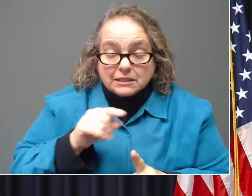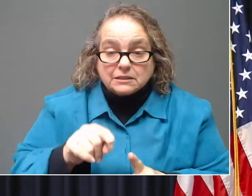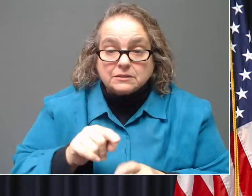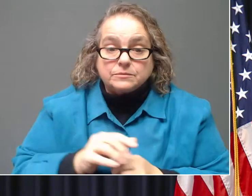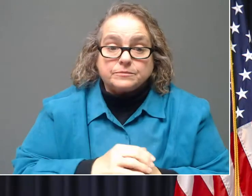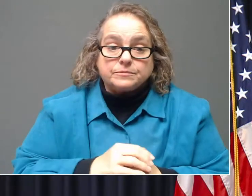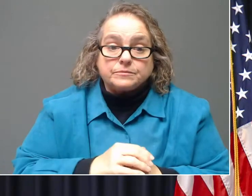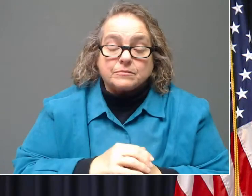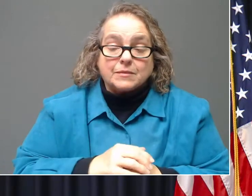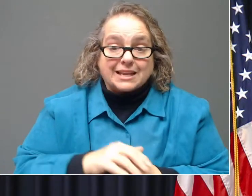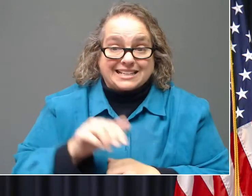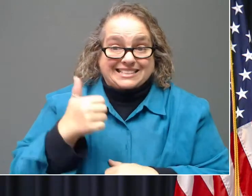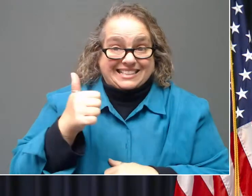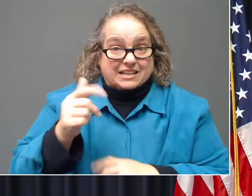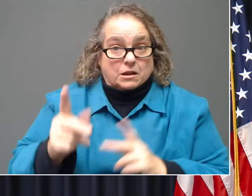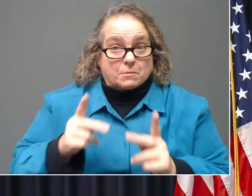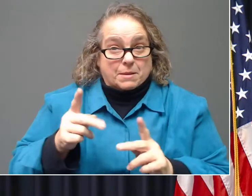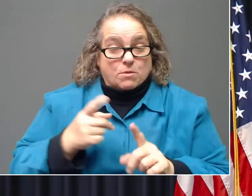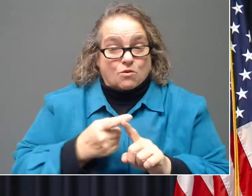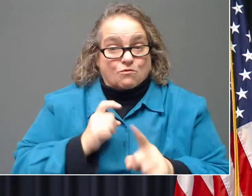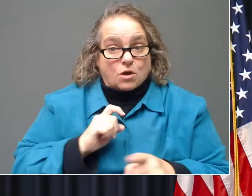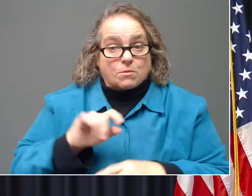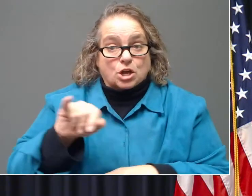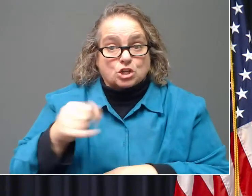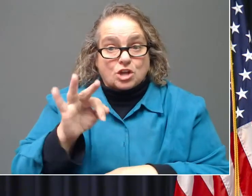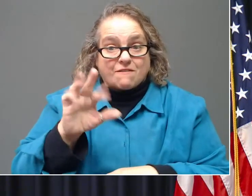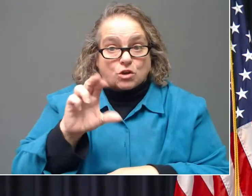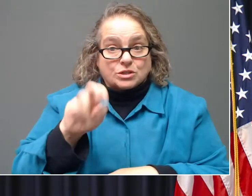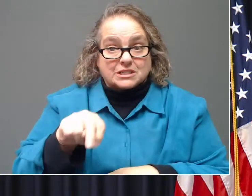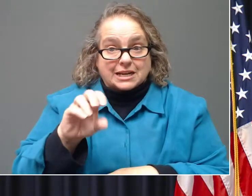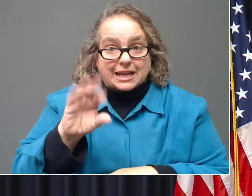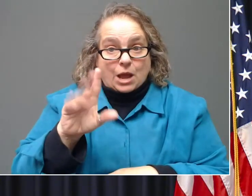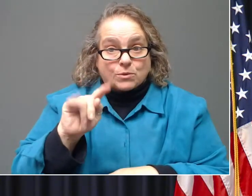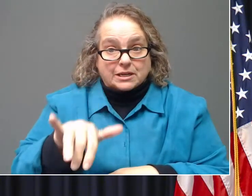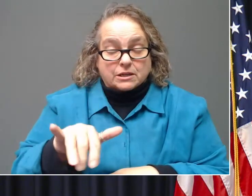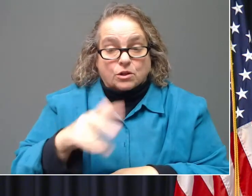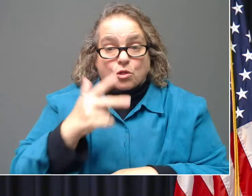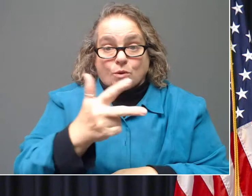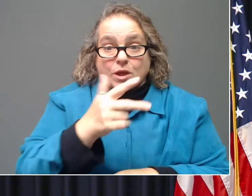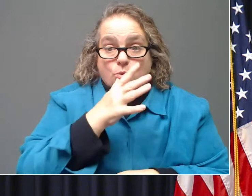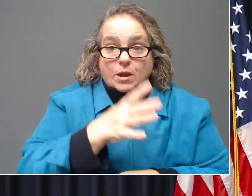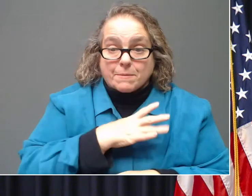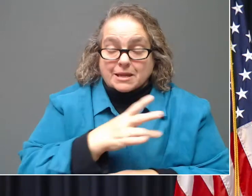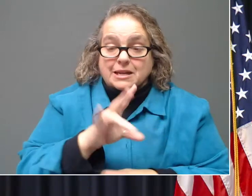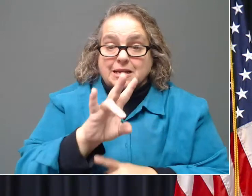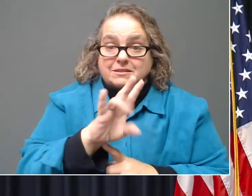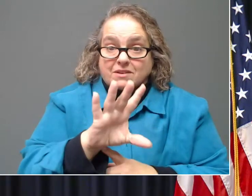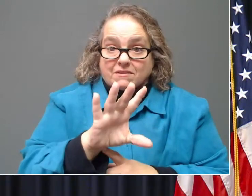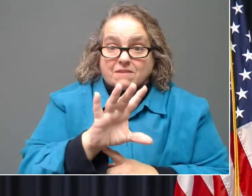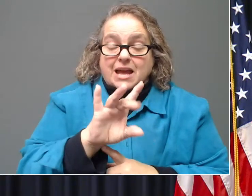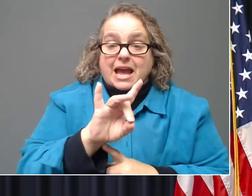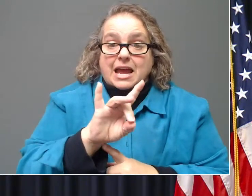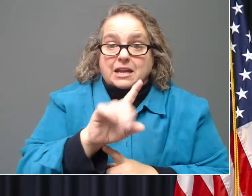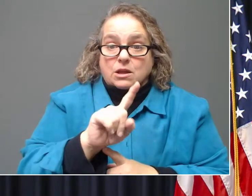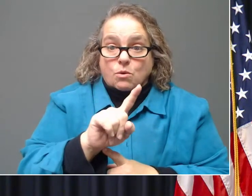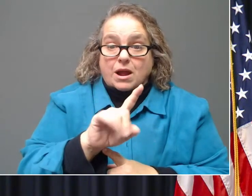10 individuals from Jefferson County, 3 women ages 75, 81, and